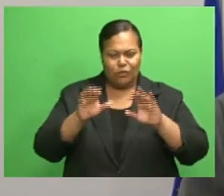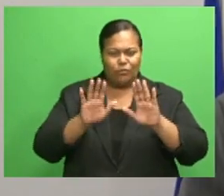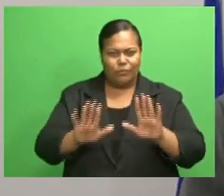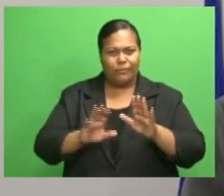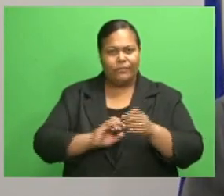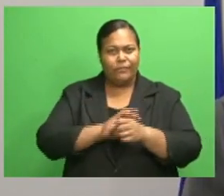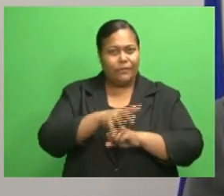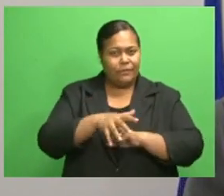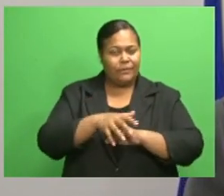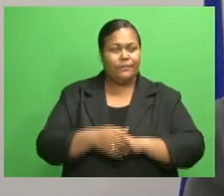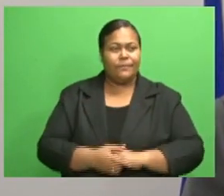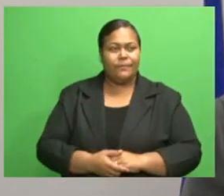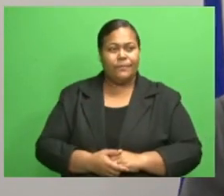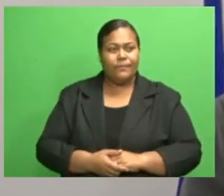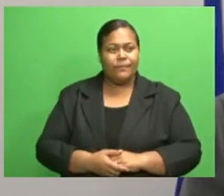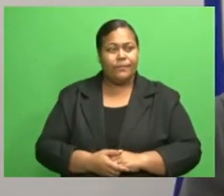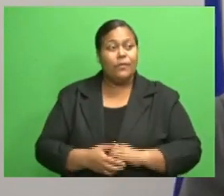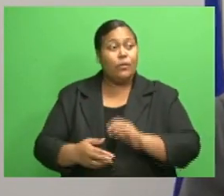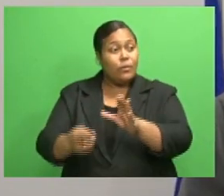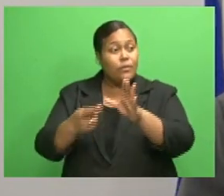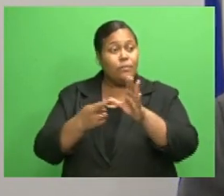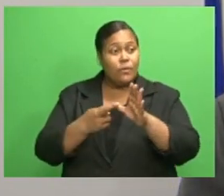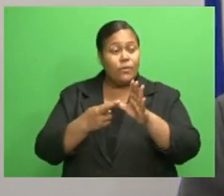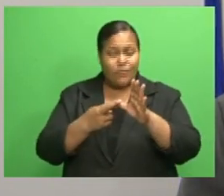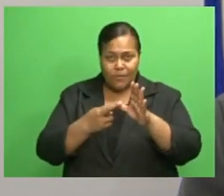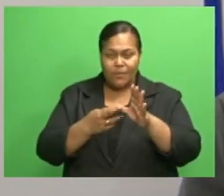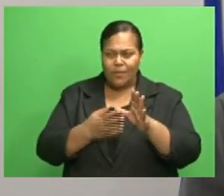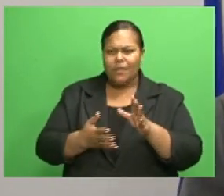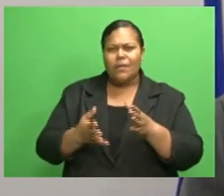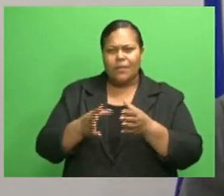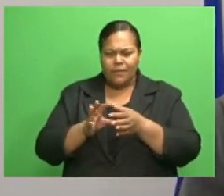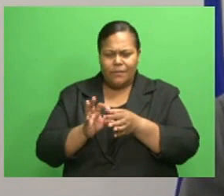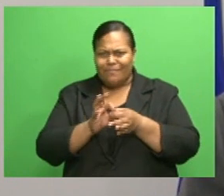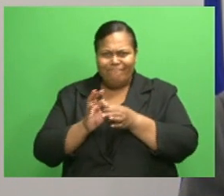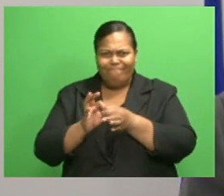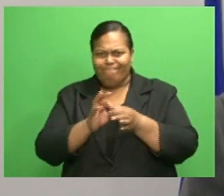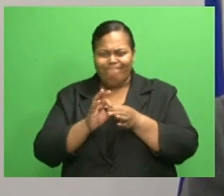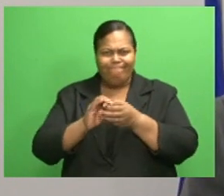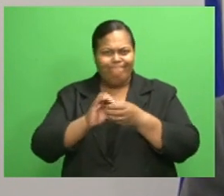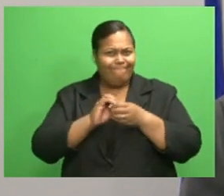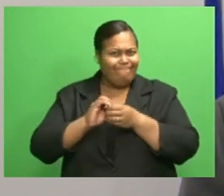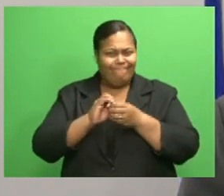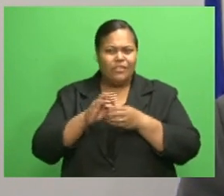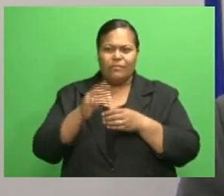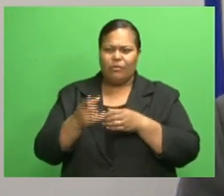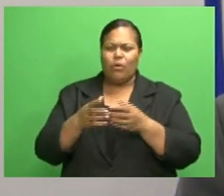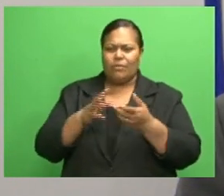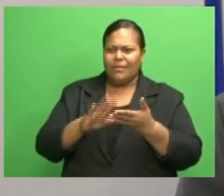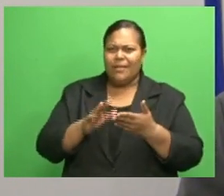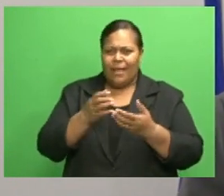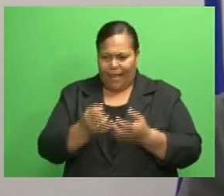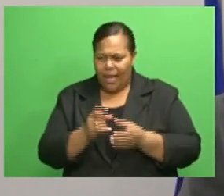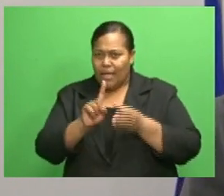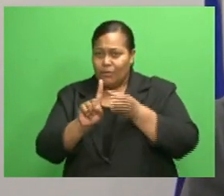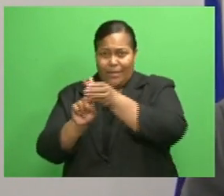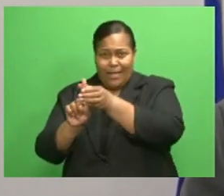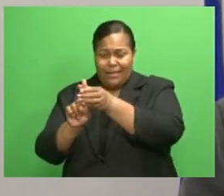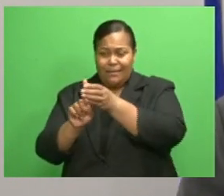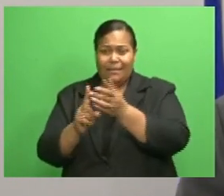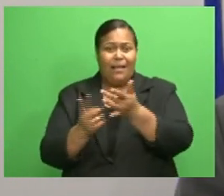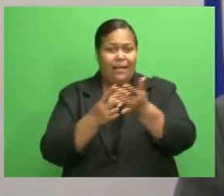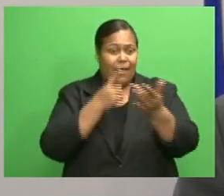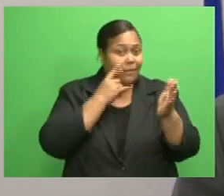is a combination of tracking, testing, isolating, and restrictions